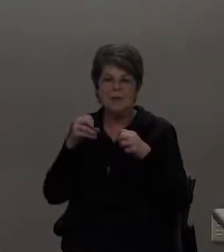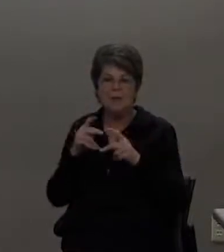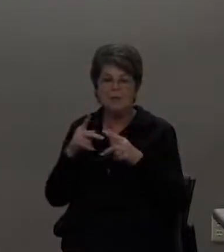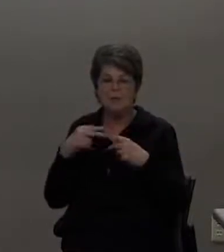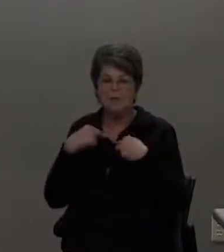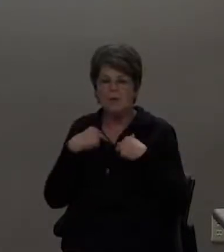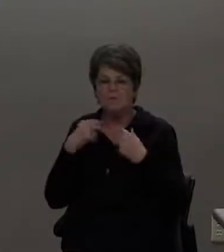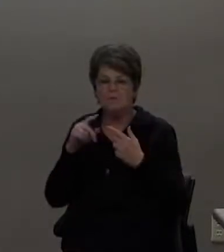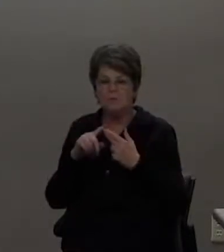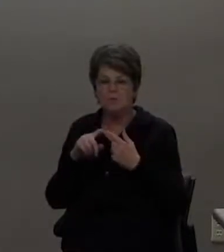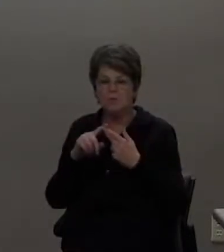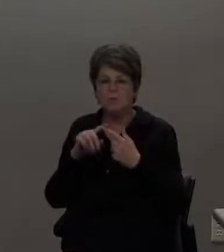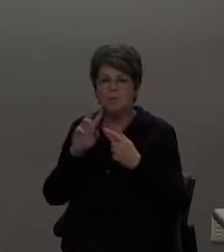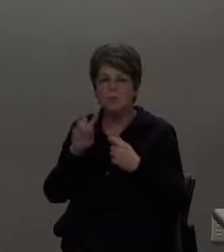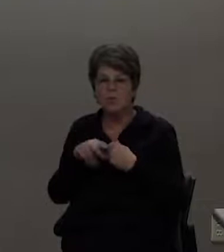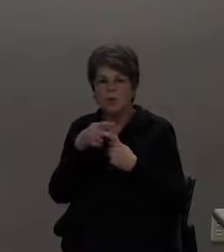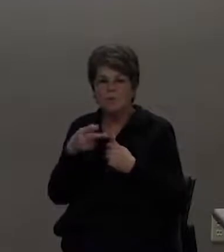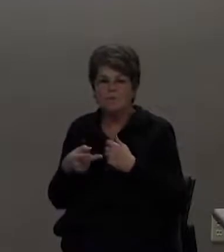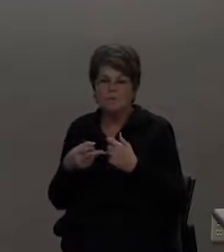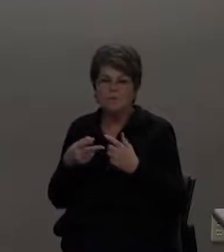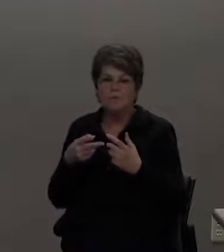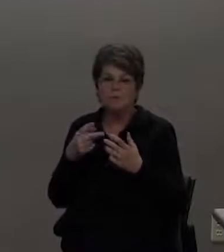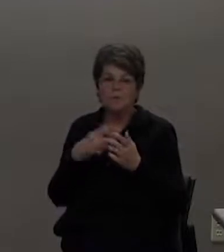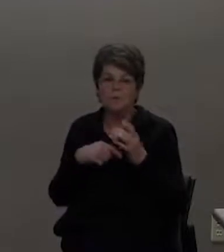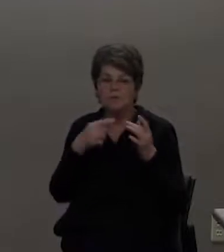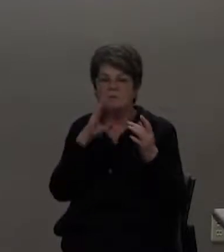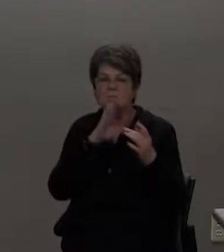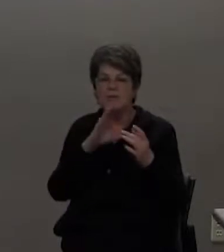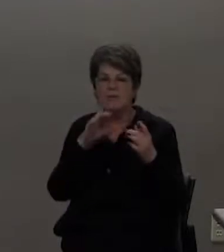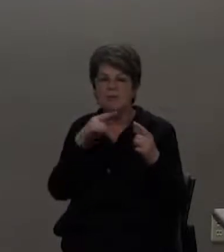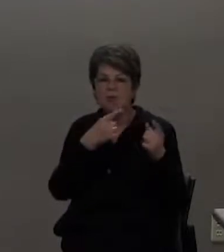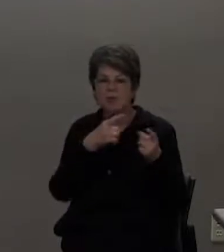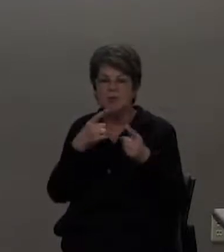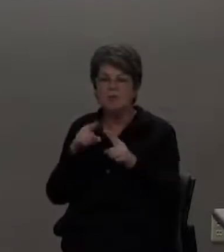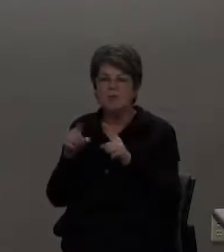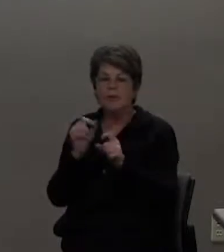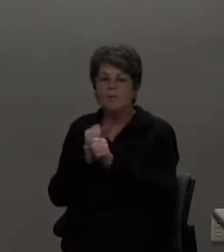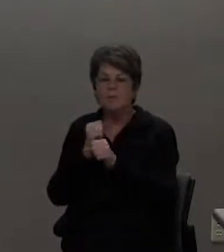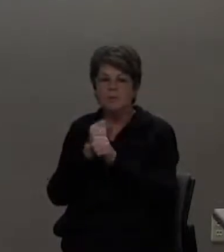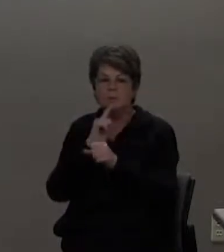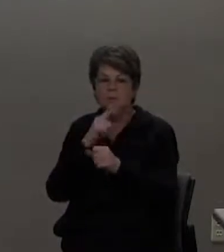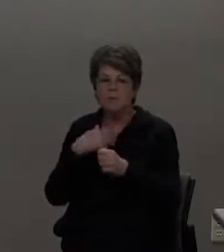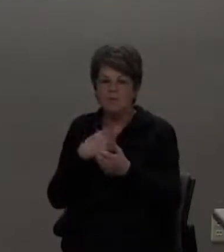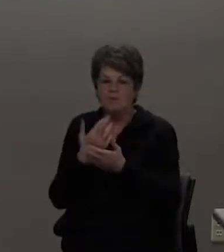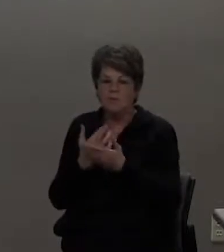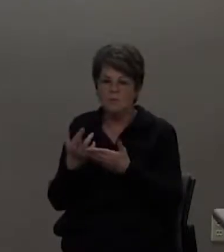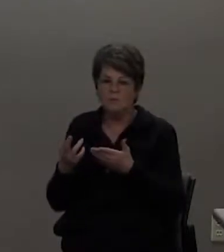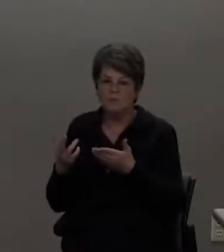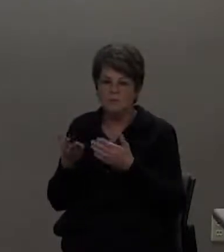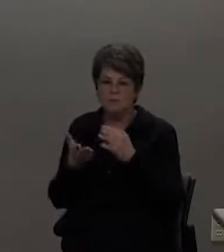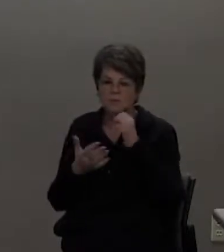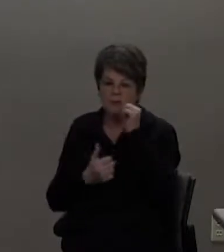community to reverse the ties that have been going on. But once again, it's about making sure we have the resources in place.